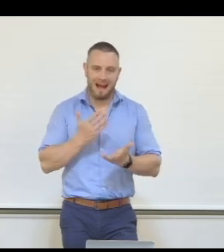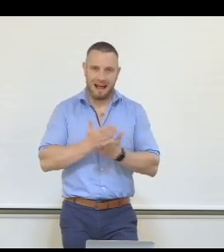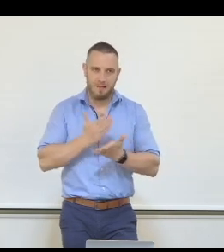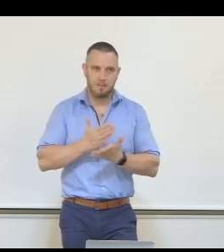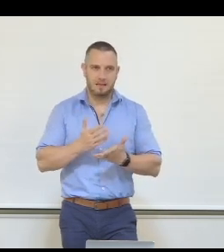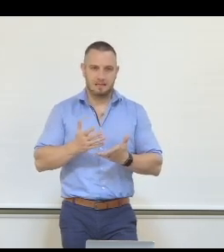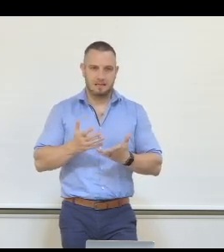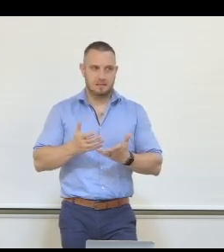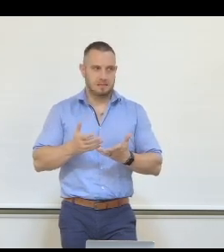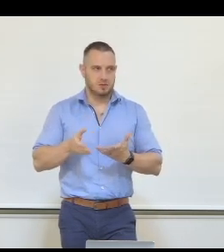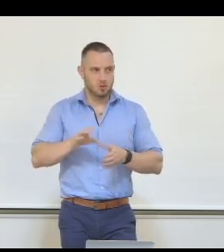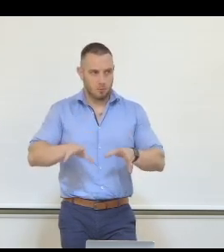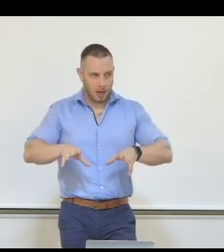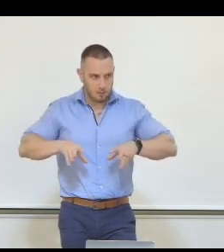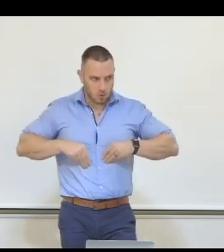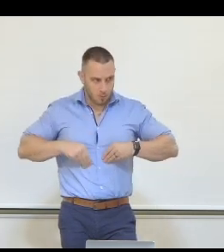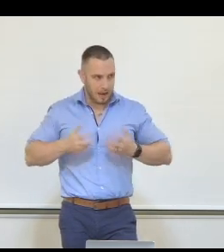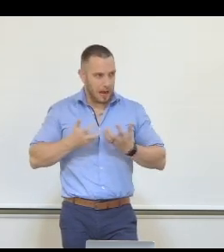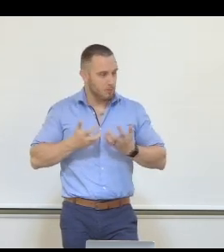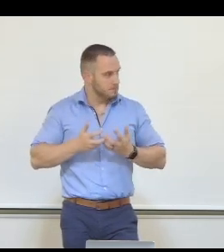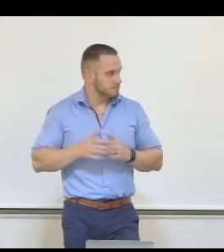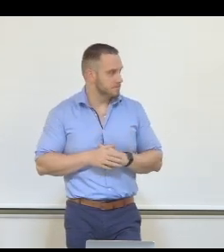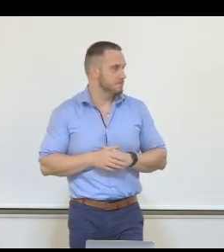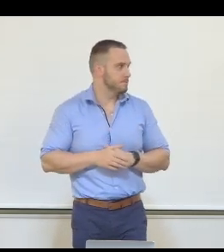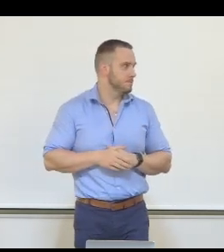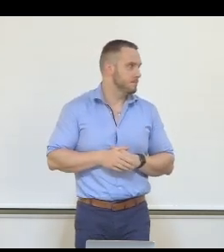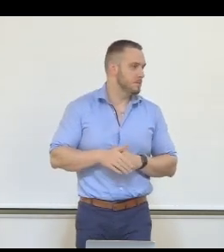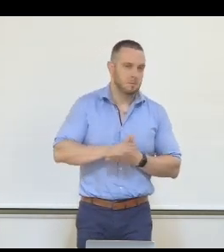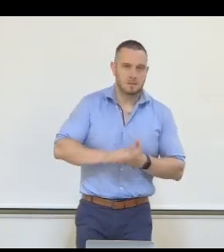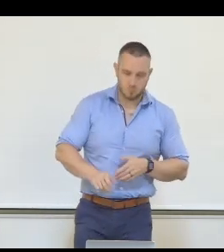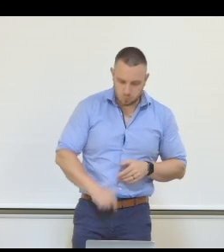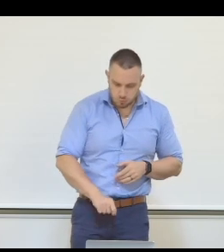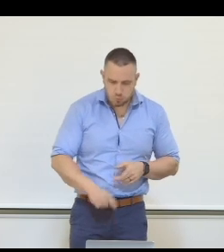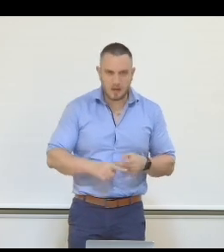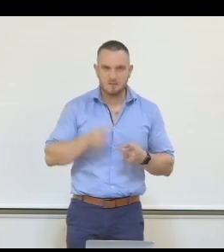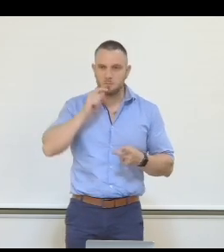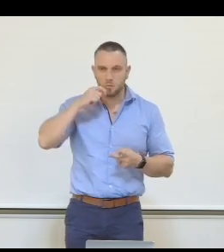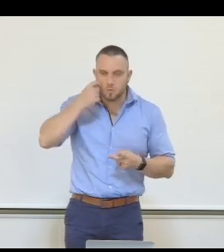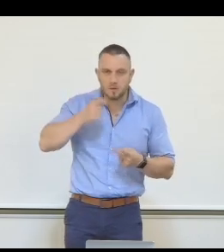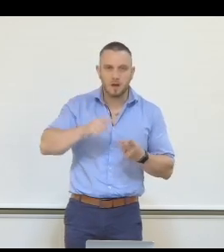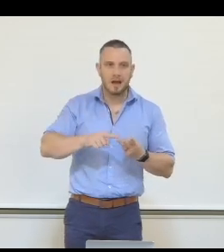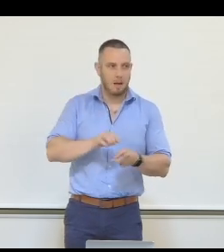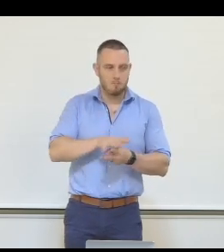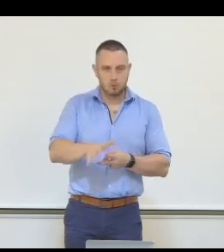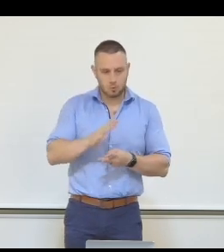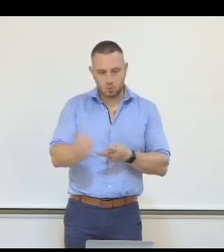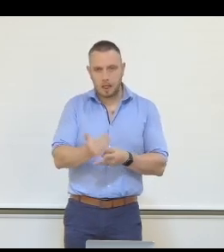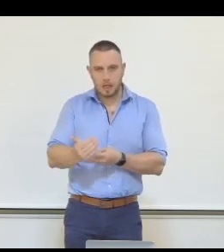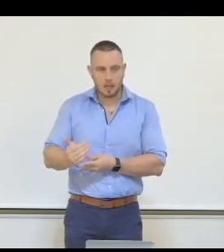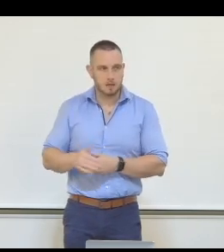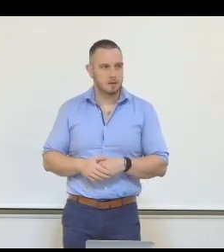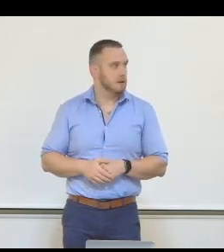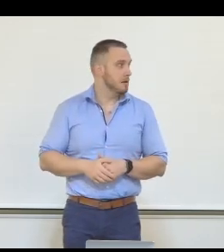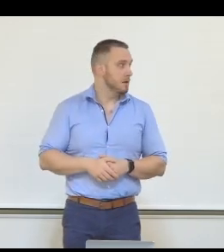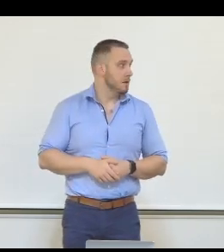be absorbed and released after. So we had a lot of urine and saliva and blood samples to give for that. It proved to be